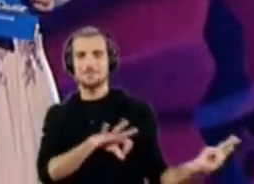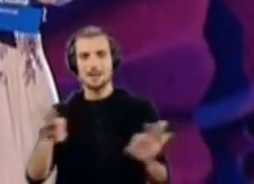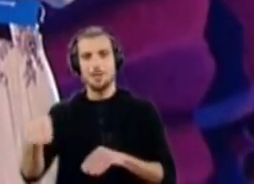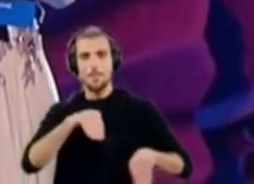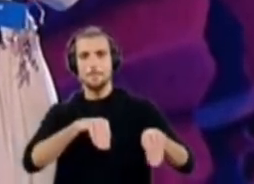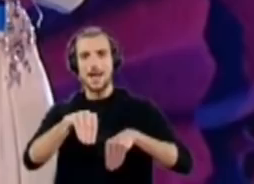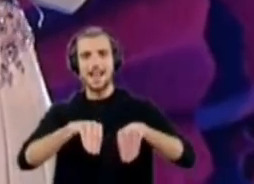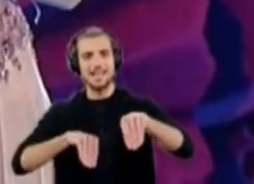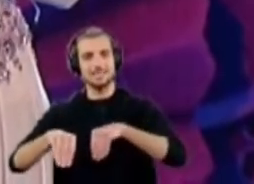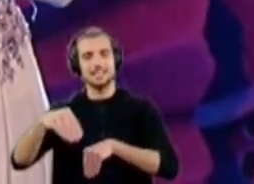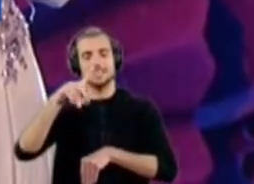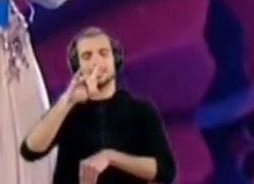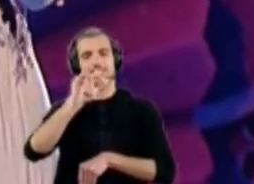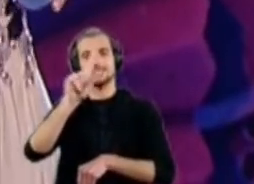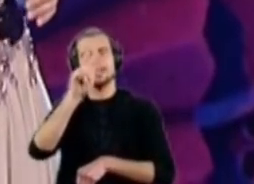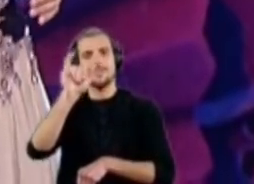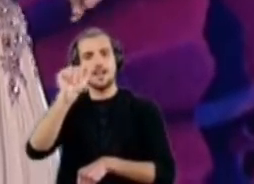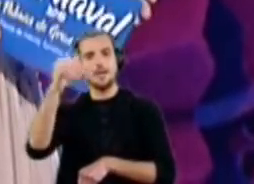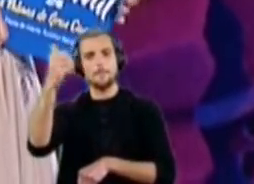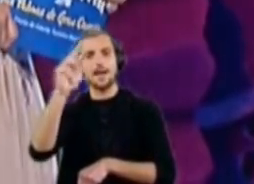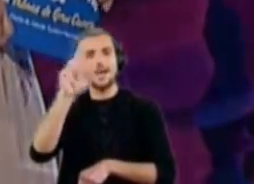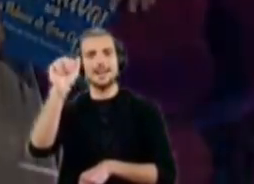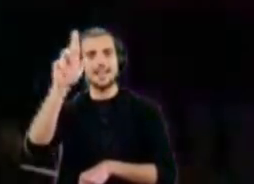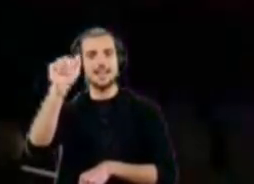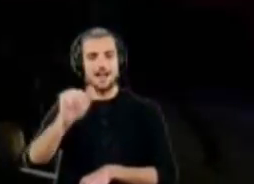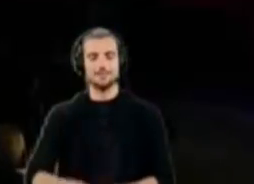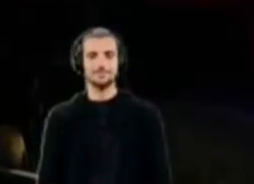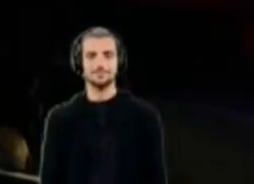ballet de Silvia Barrera.